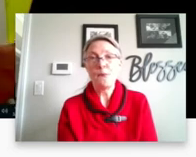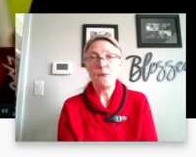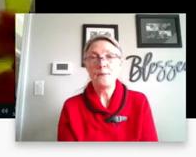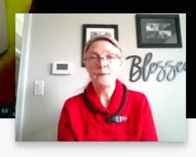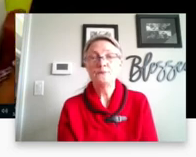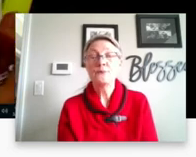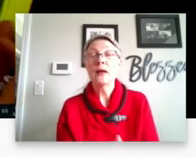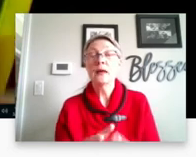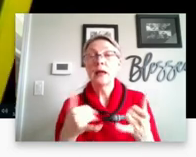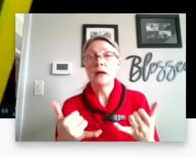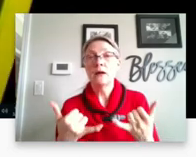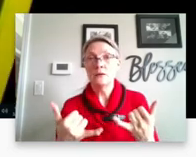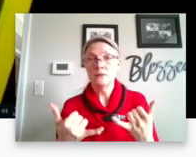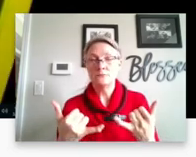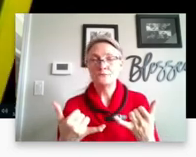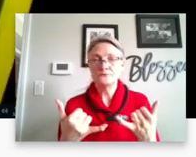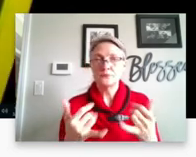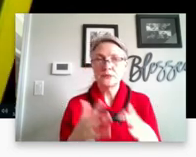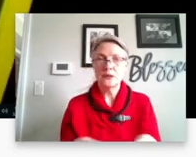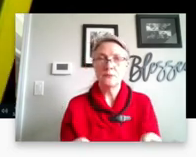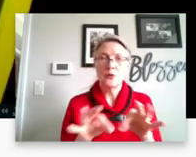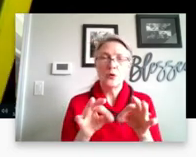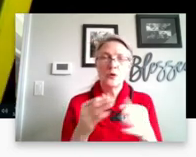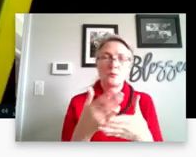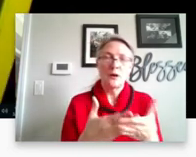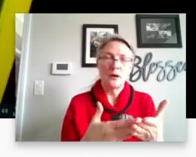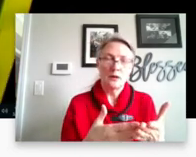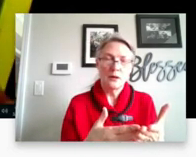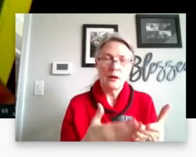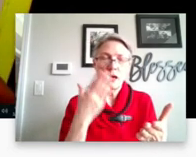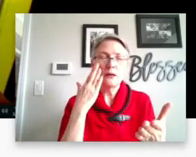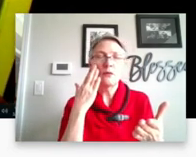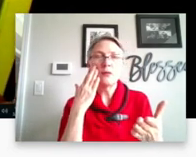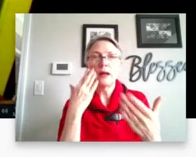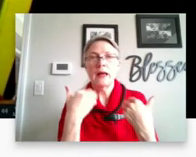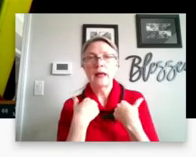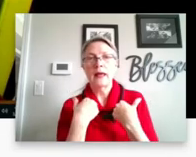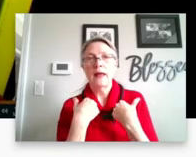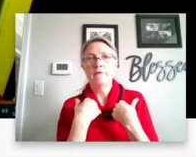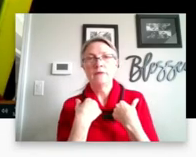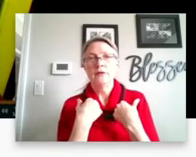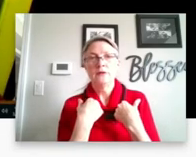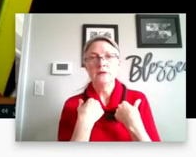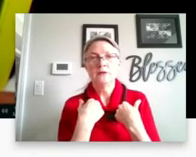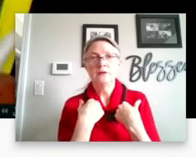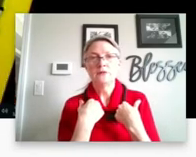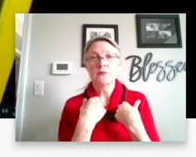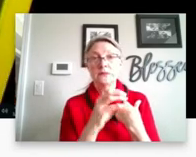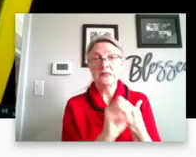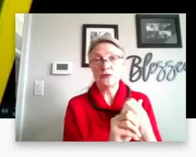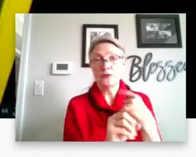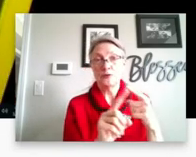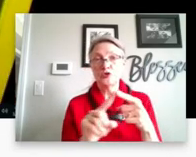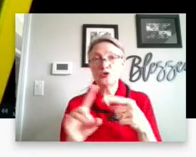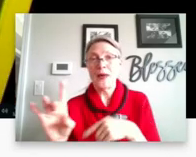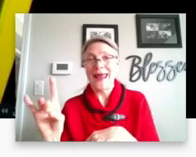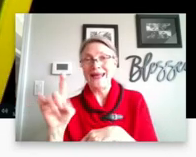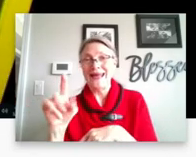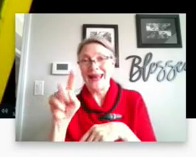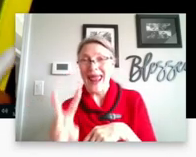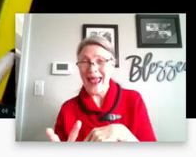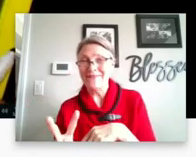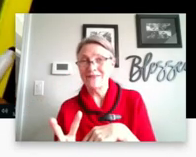And now is the important part, right? I know that I've got from 0 all the way up to